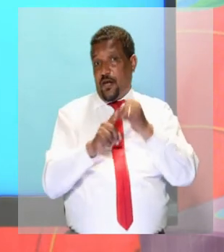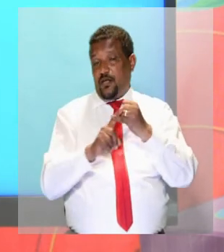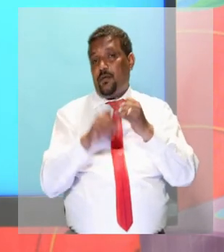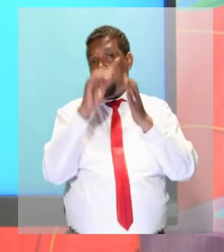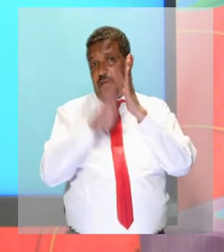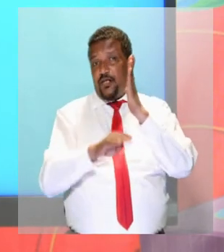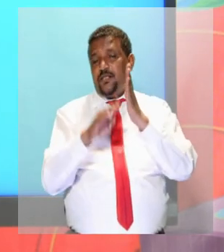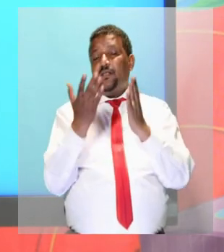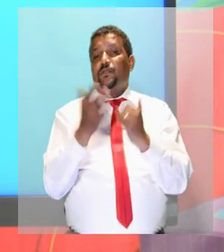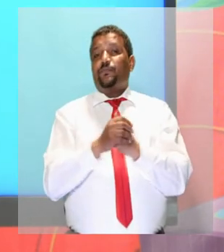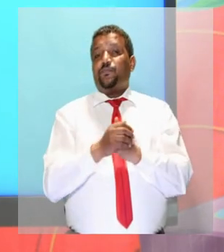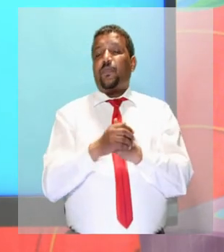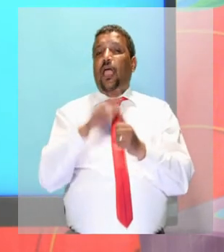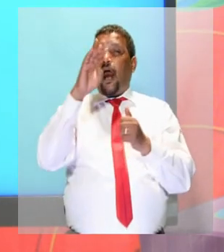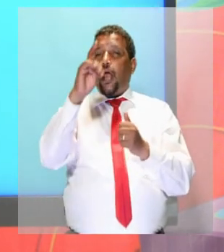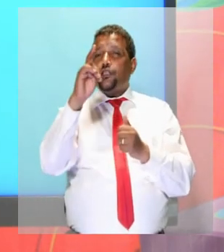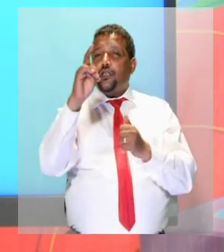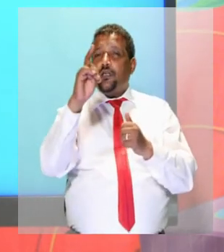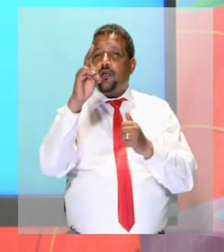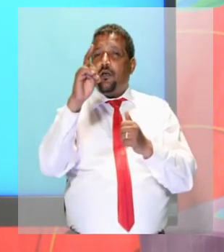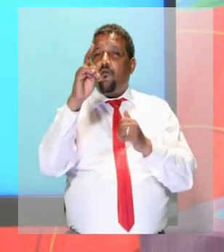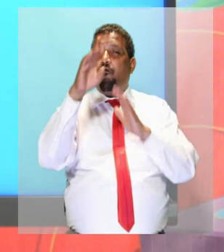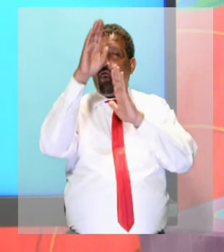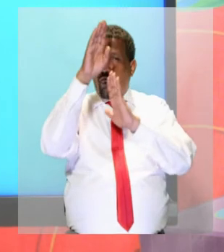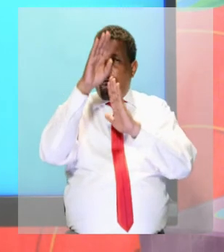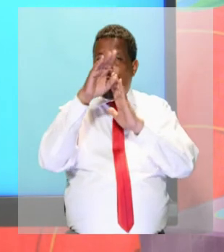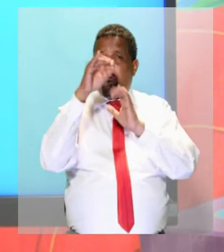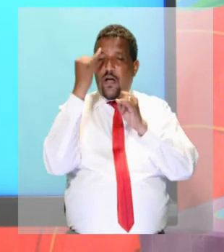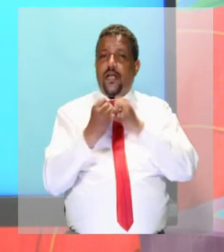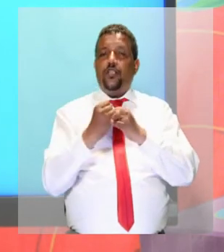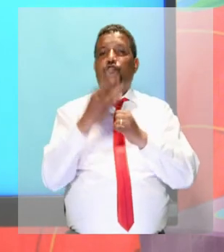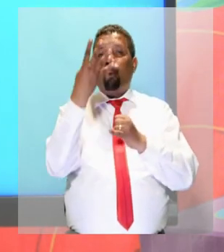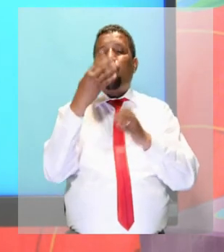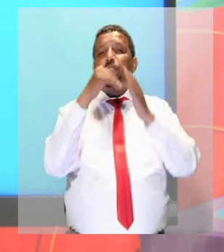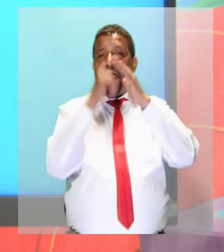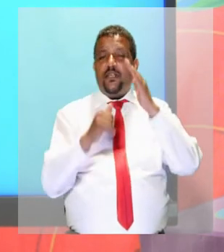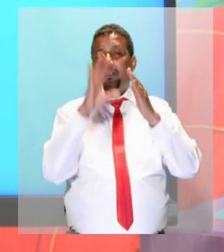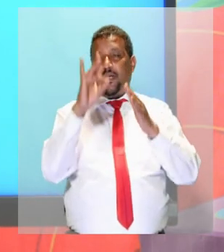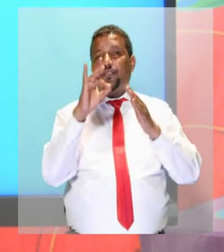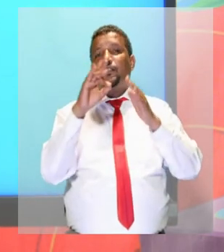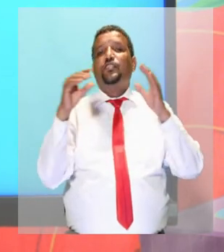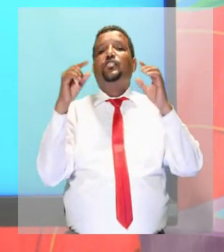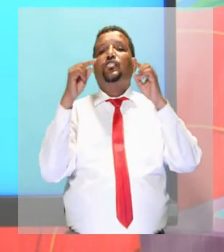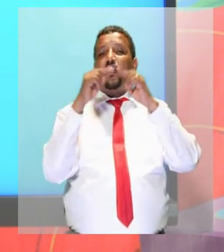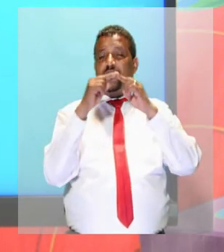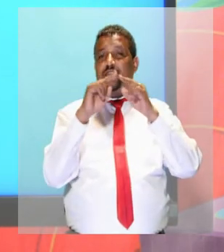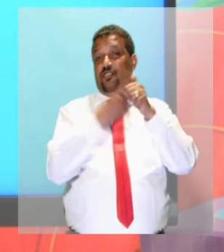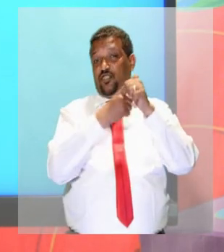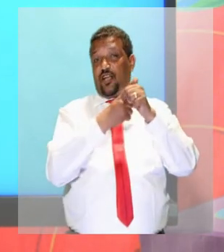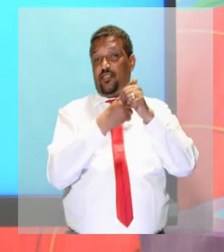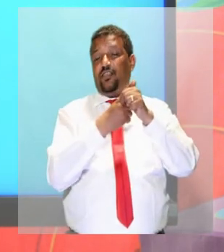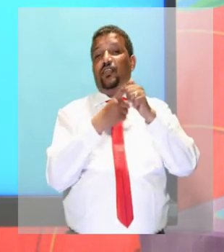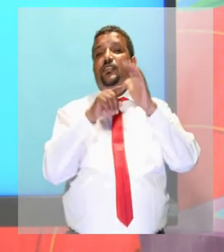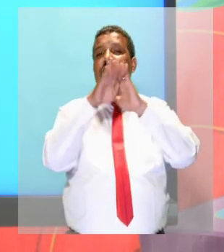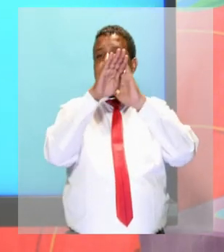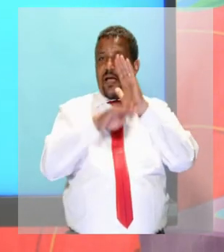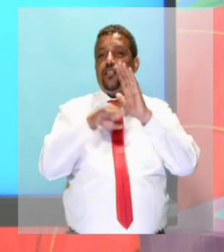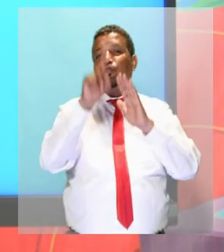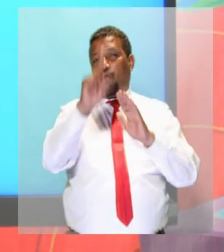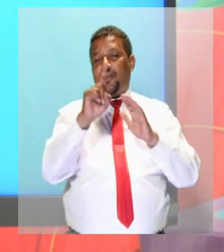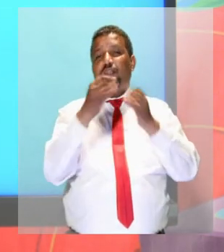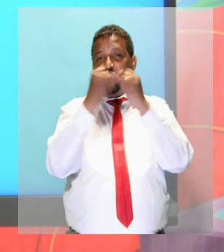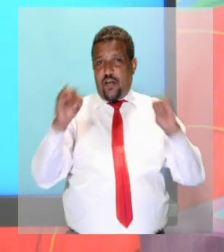of x final is 4 minus 4 minus x initial is 3, and this is minus 1 divided